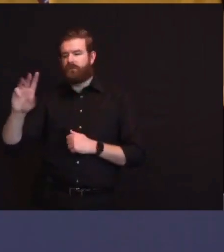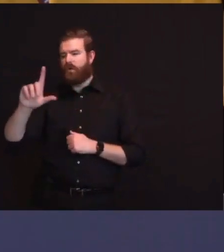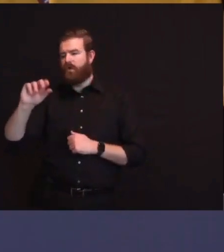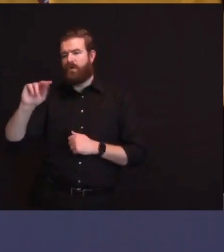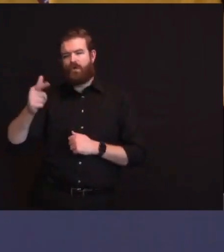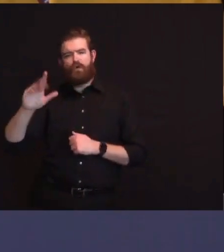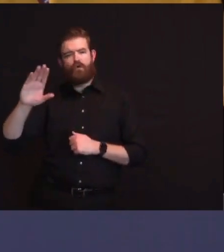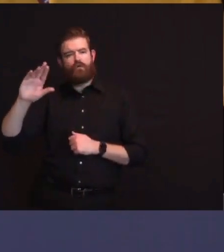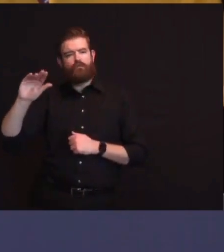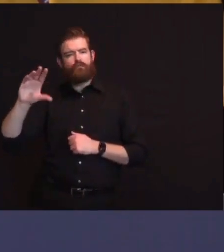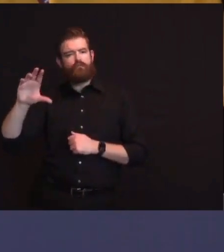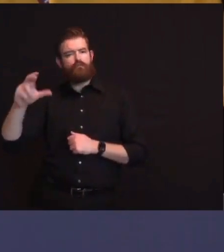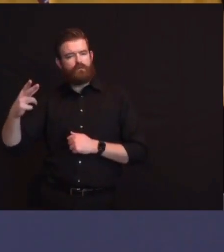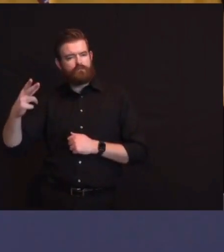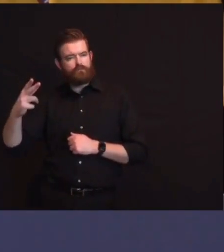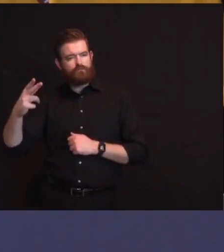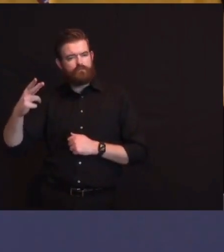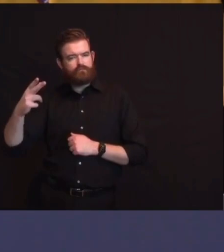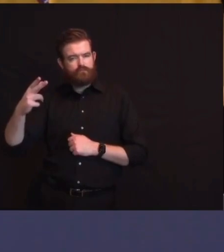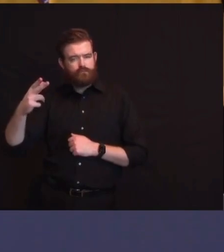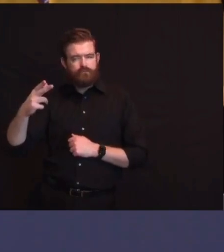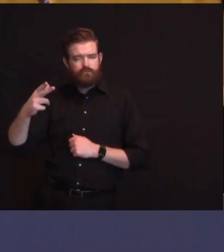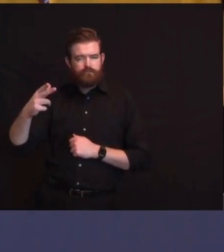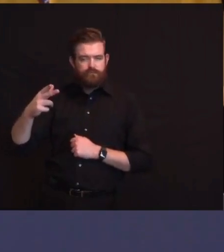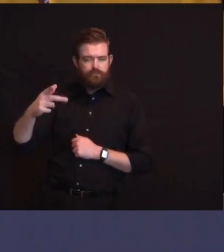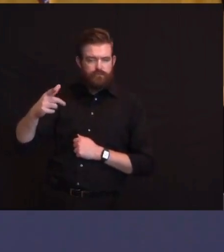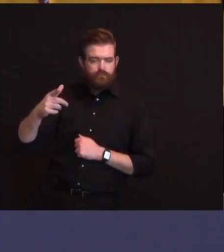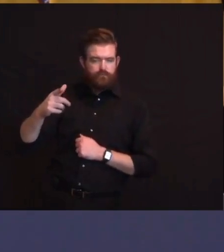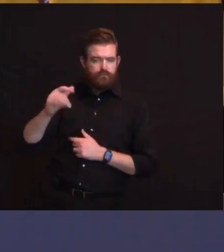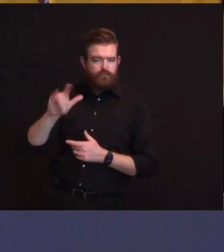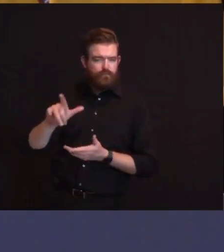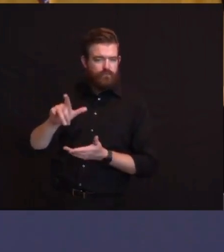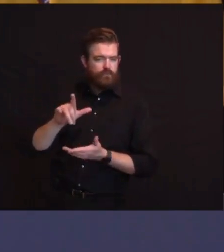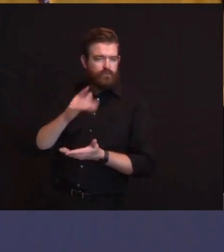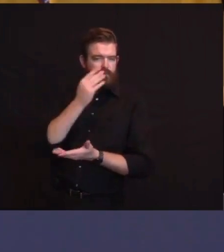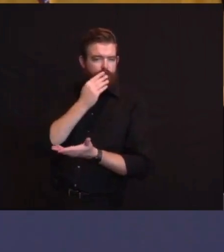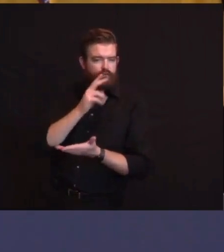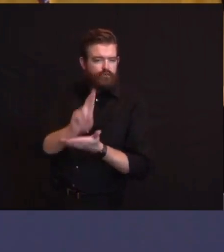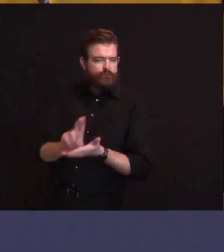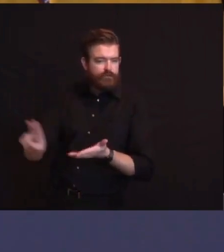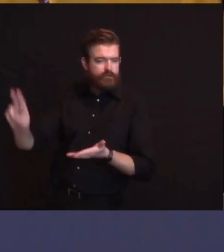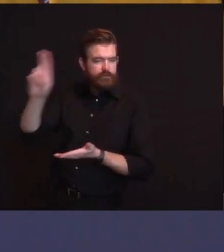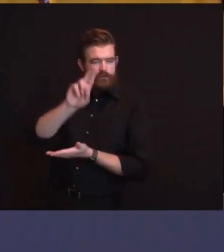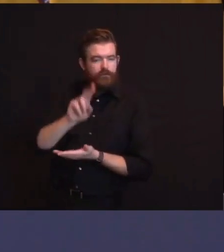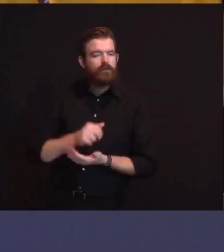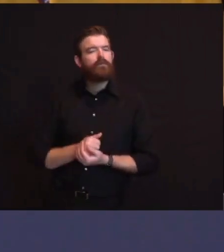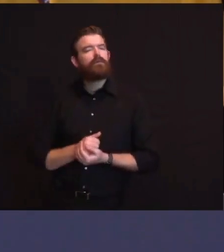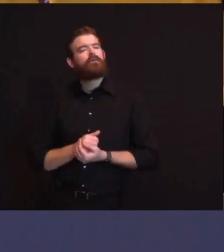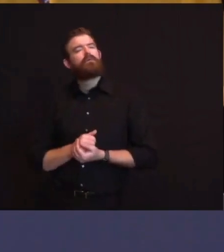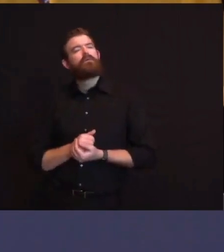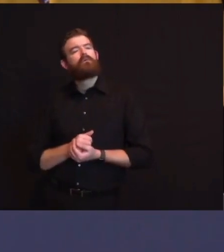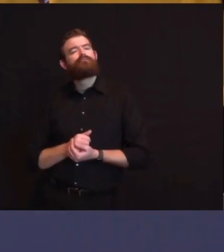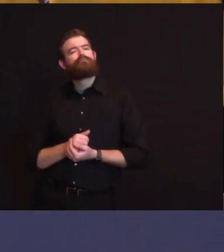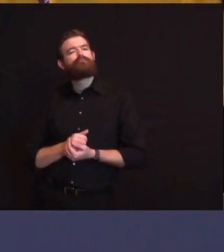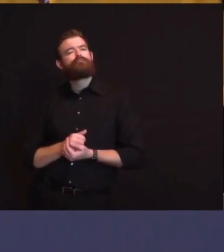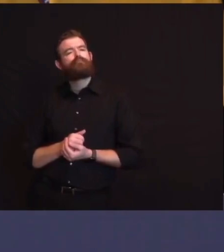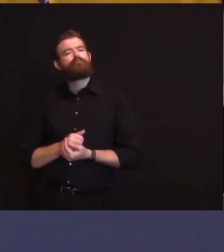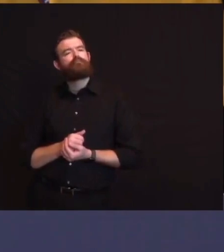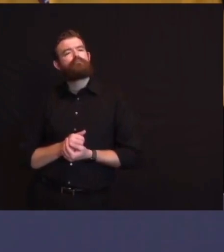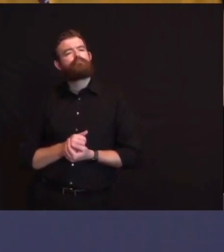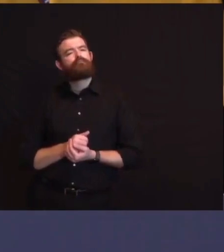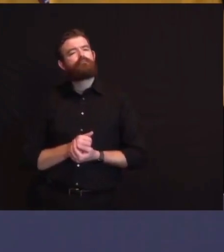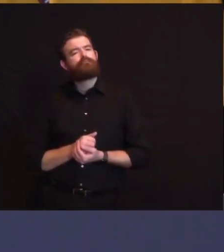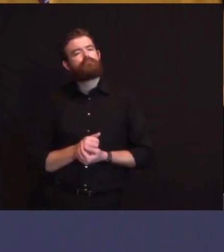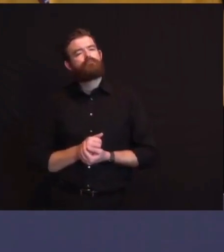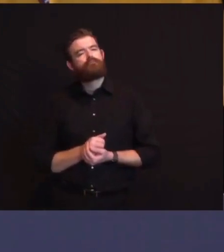In age, I think you asked on age and other demographics. I think we've said, but if we haven't, we should say, and I think this is a sense that we're getting from